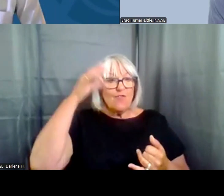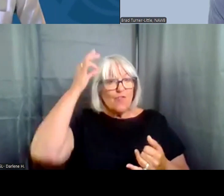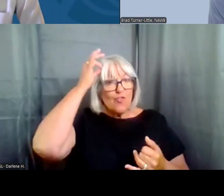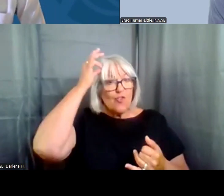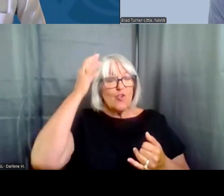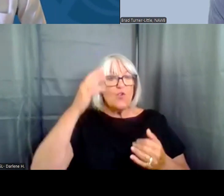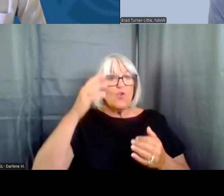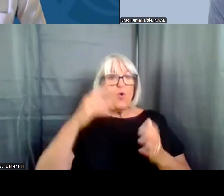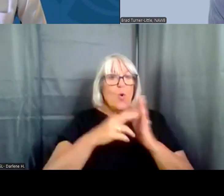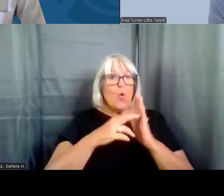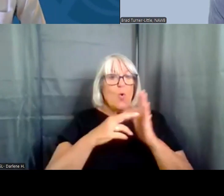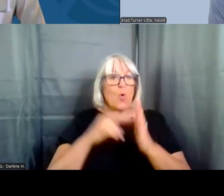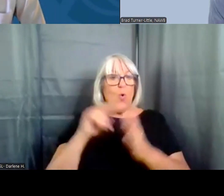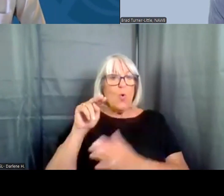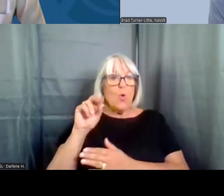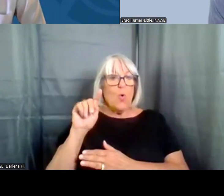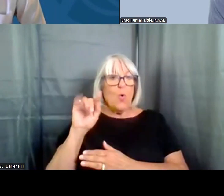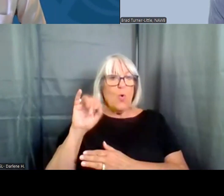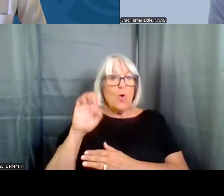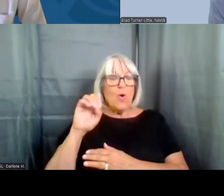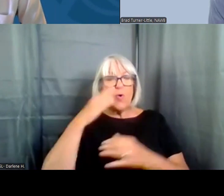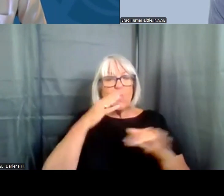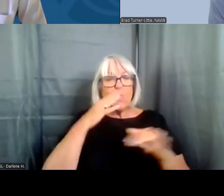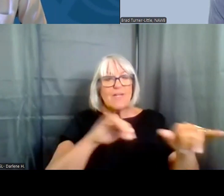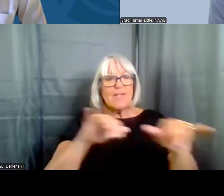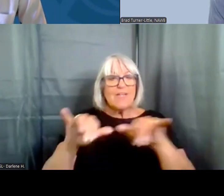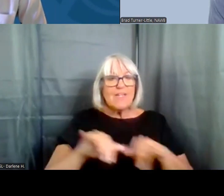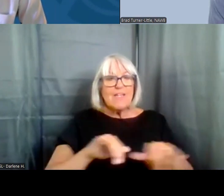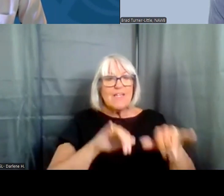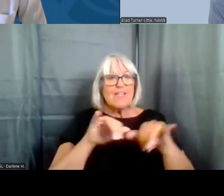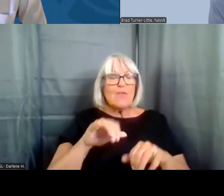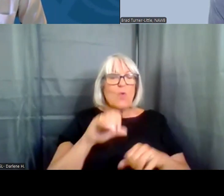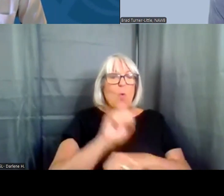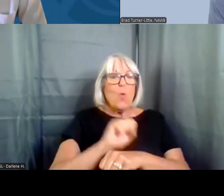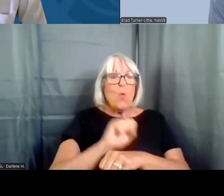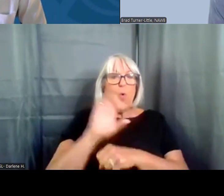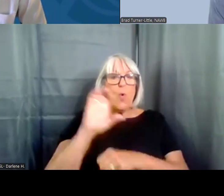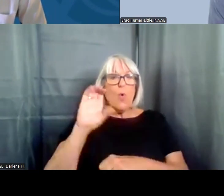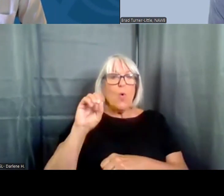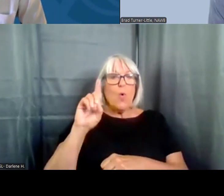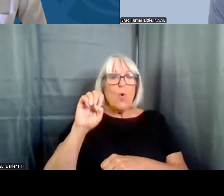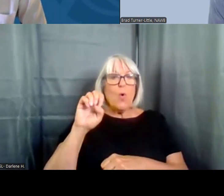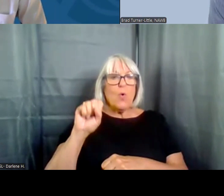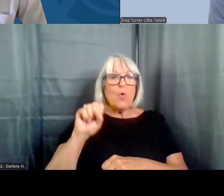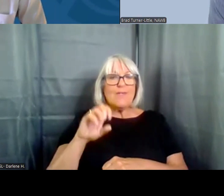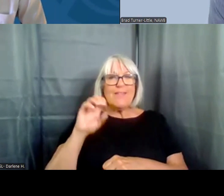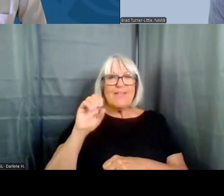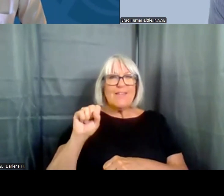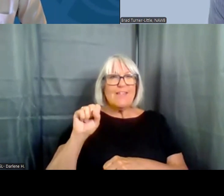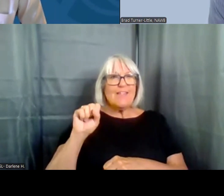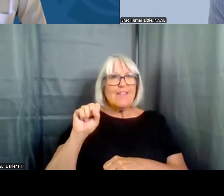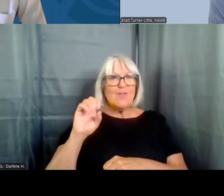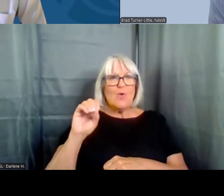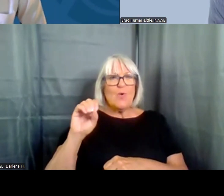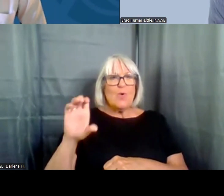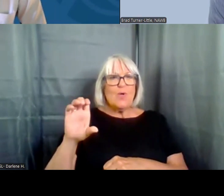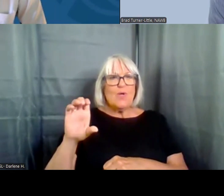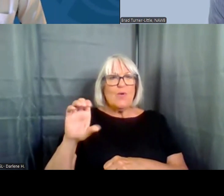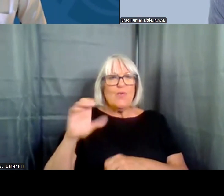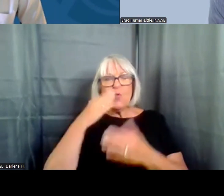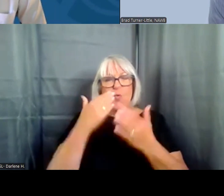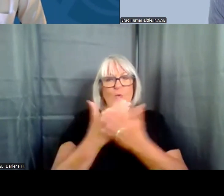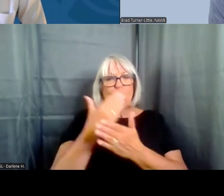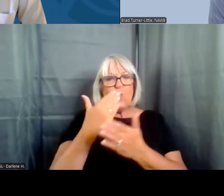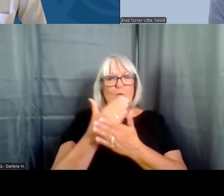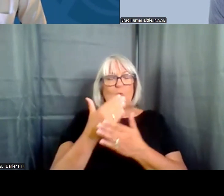the standard occupational codes, or SOC. Those get revisited every about 10 years, and they're working on them now. And